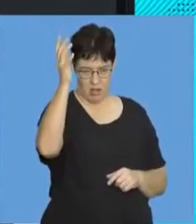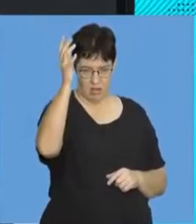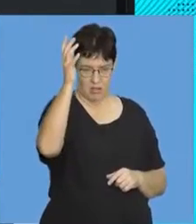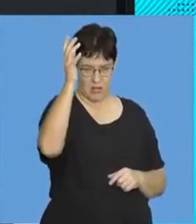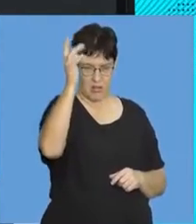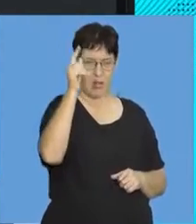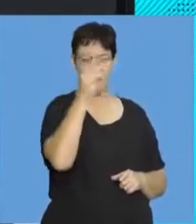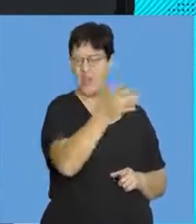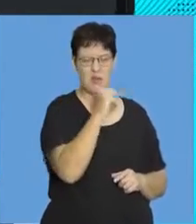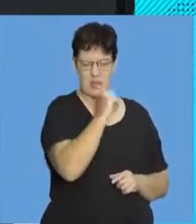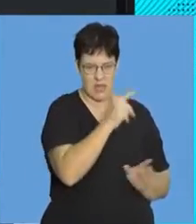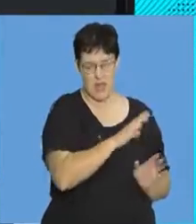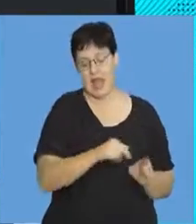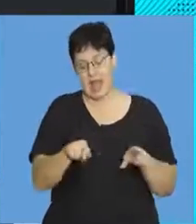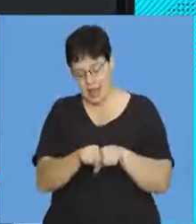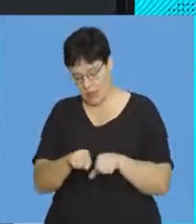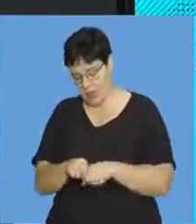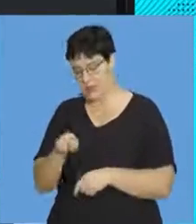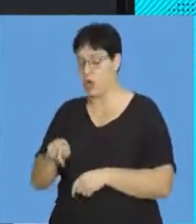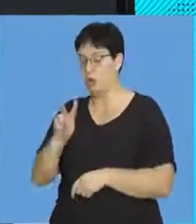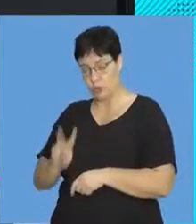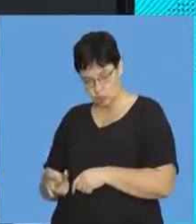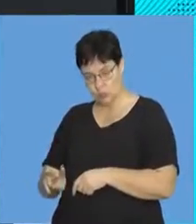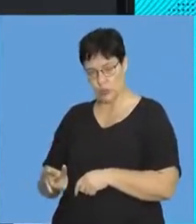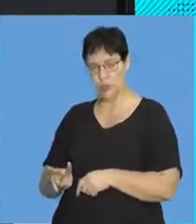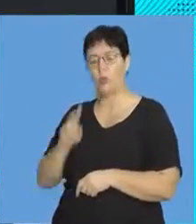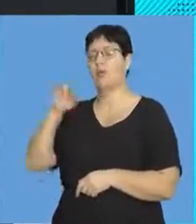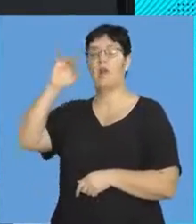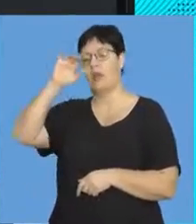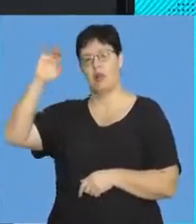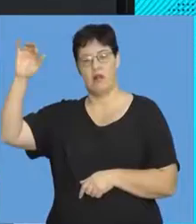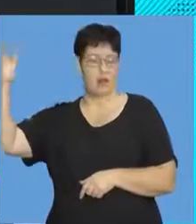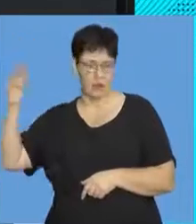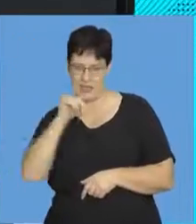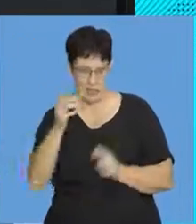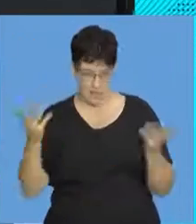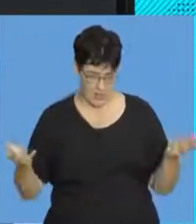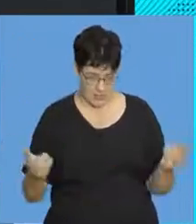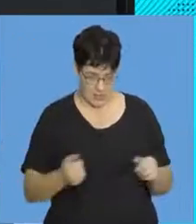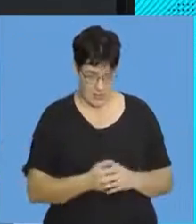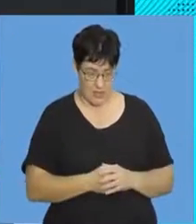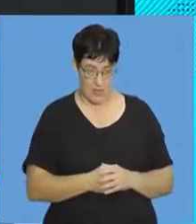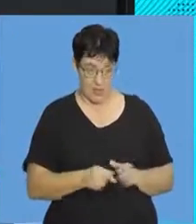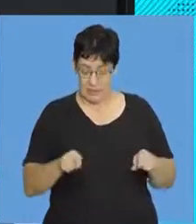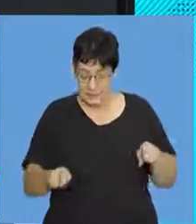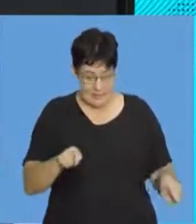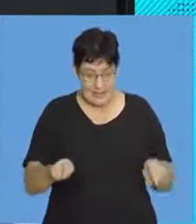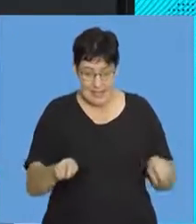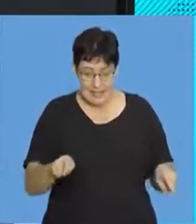it doesn't matter what is there, equal to 2 to the exponent of it doesn't matter what is there.